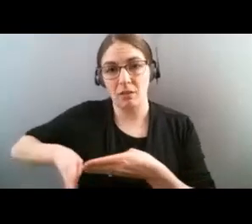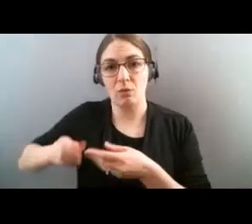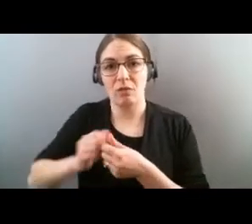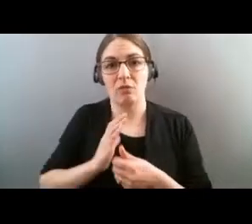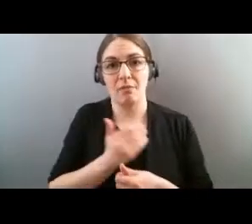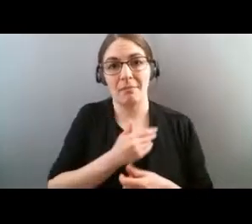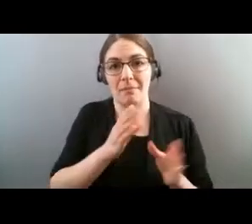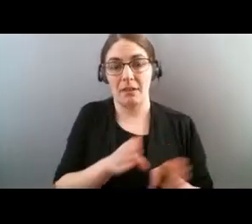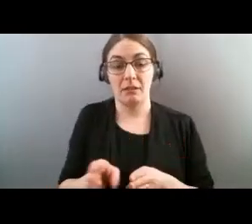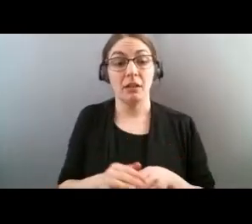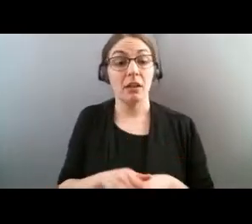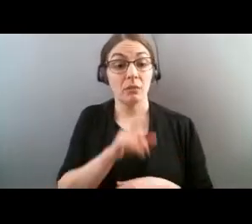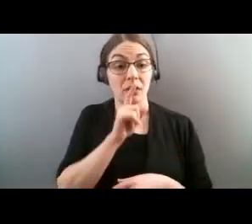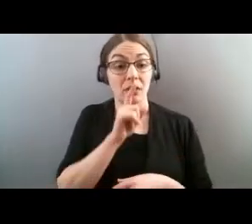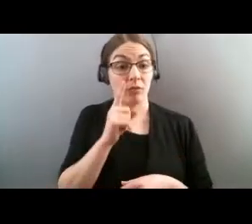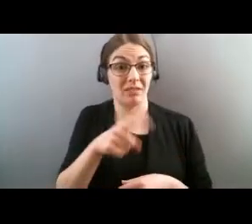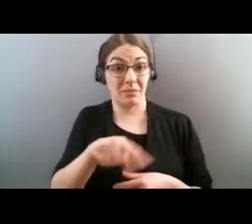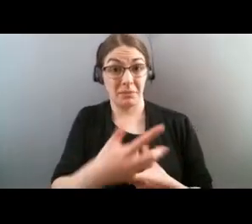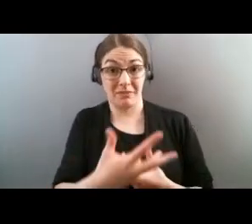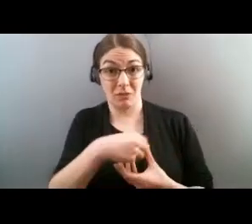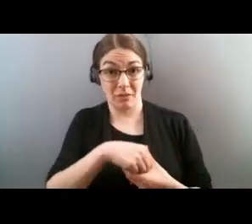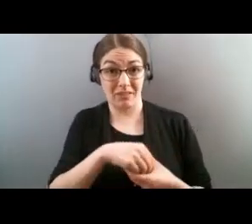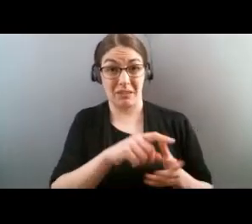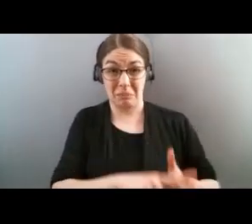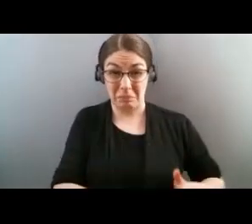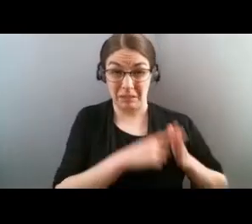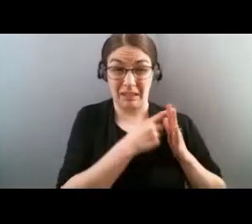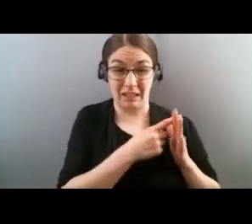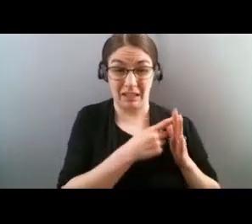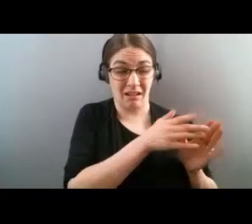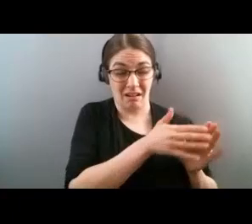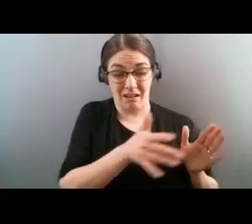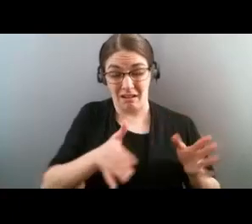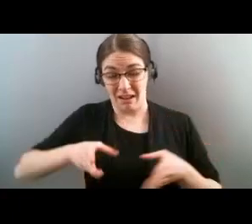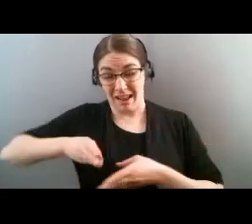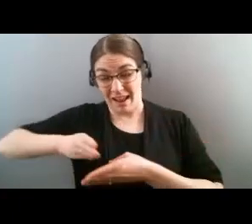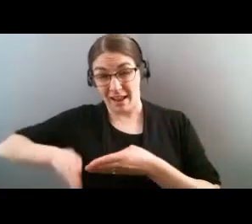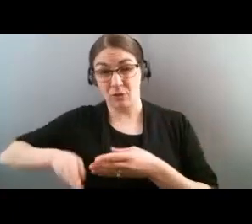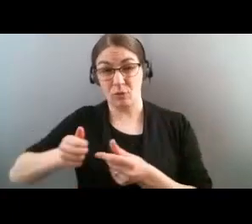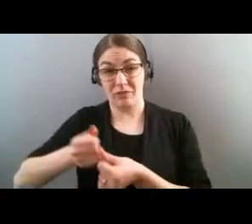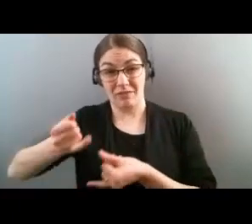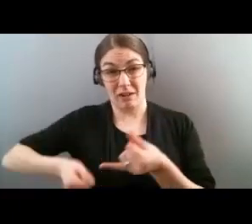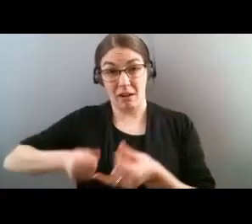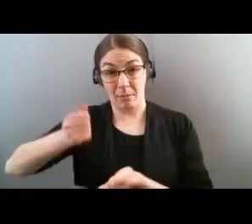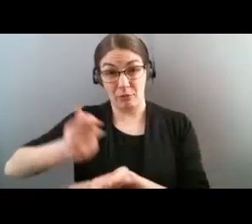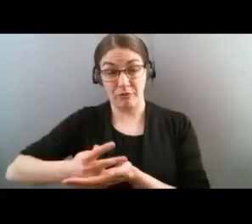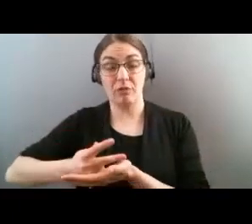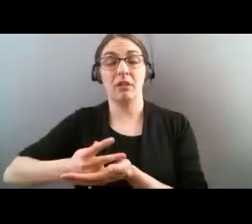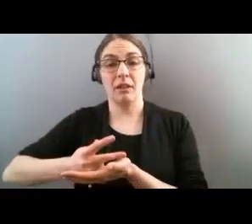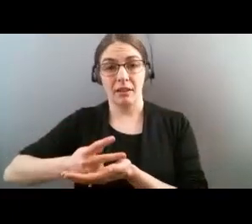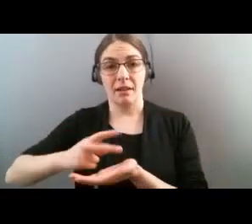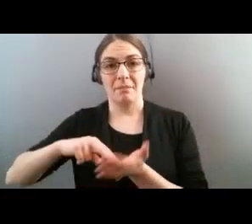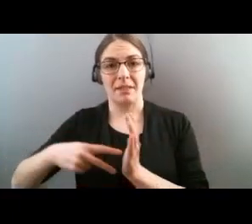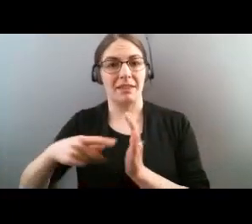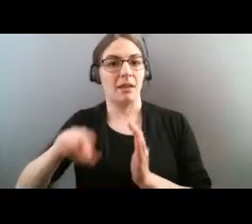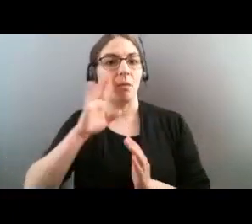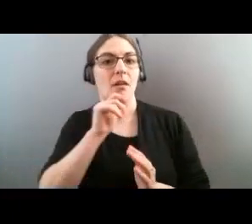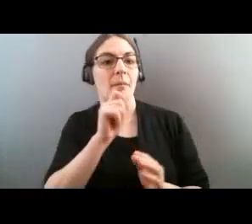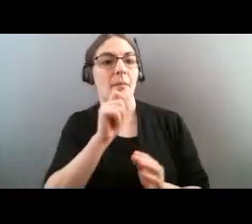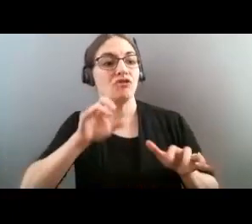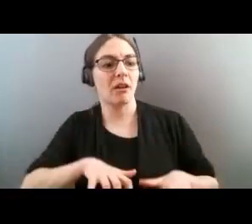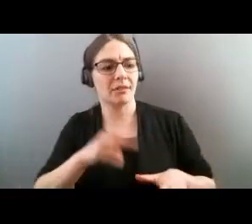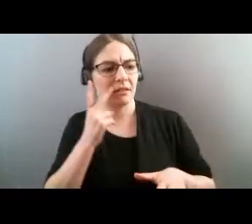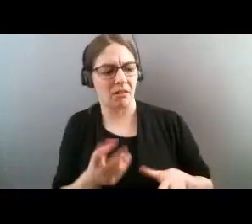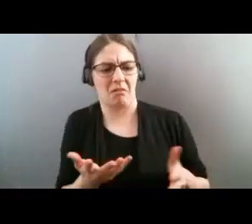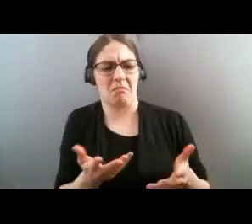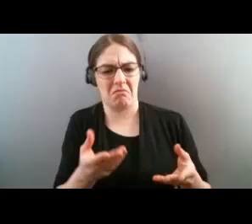very beginning. When you reach the end with the final approval, they will not be shocked to see, oh, what